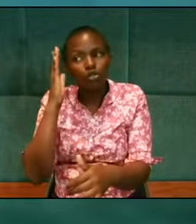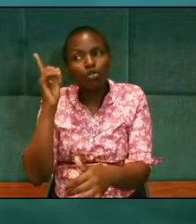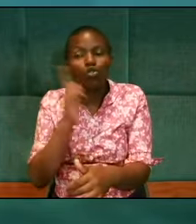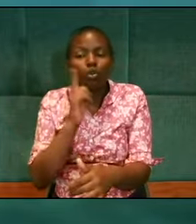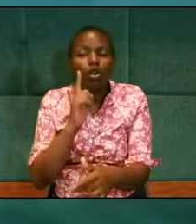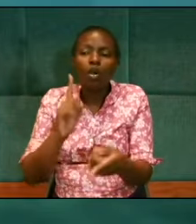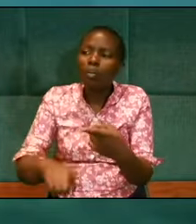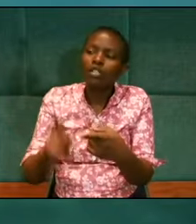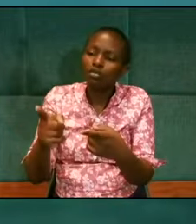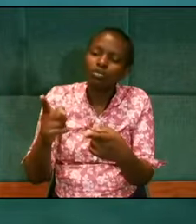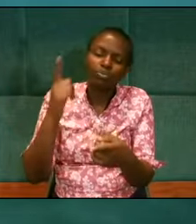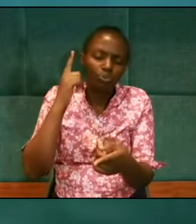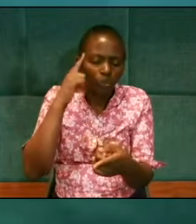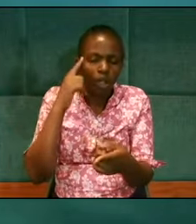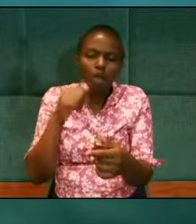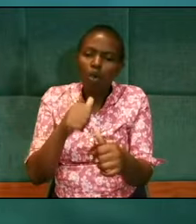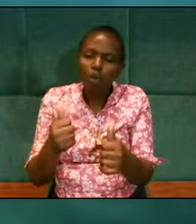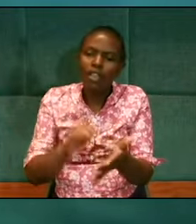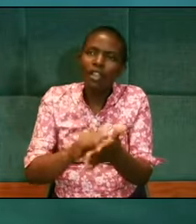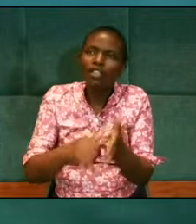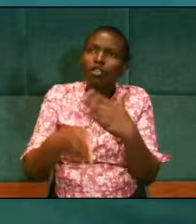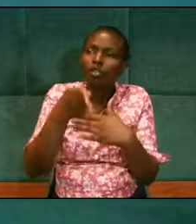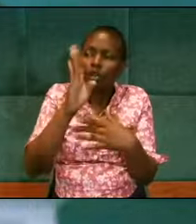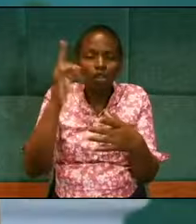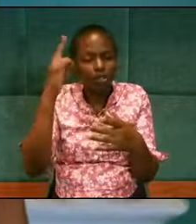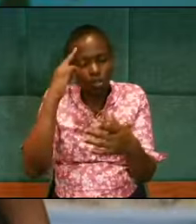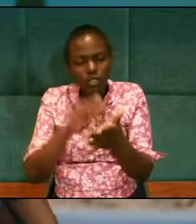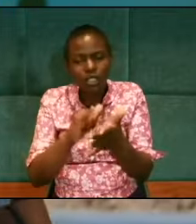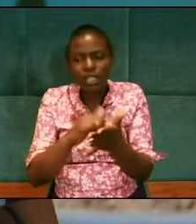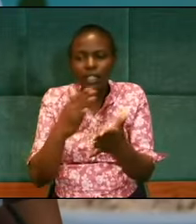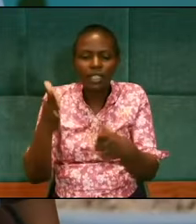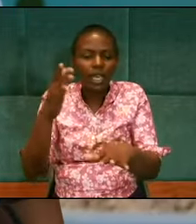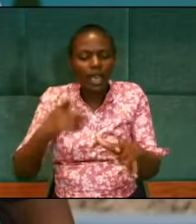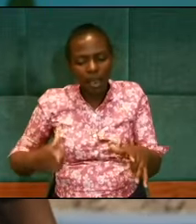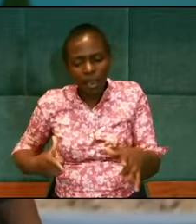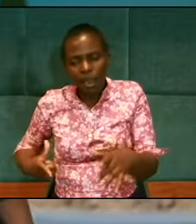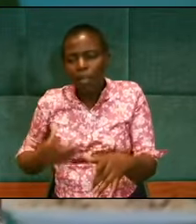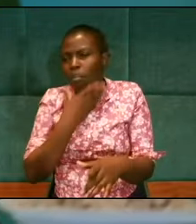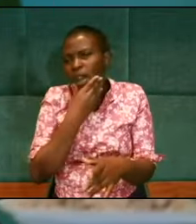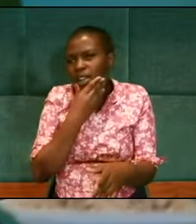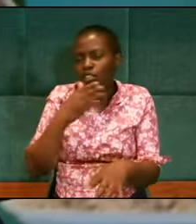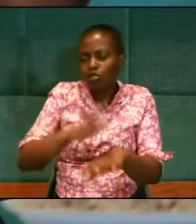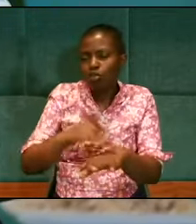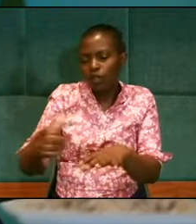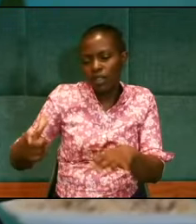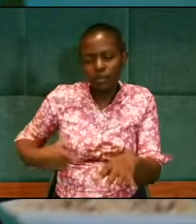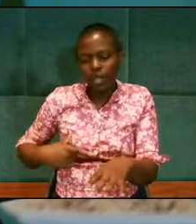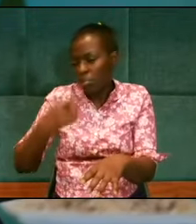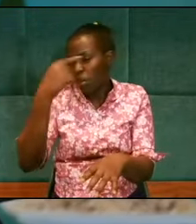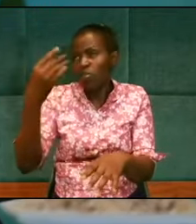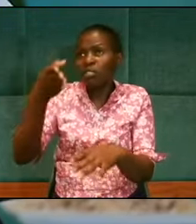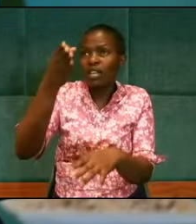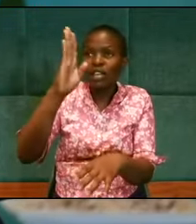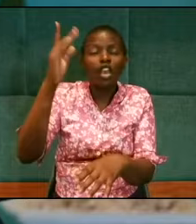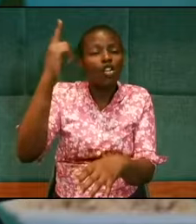real character disposition. So he can tell, this guy is good for this lady. He knows tomorrow. He knows how he will